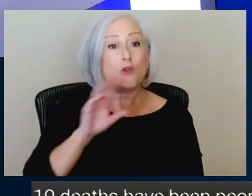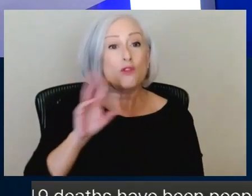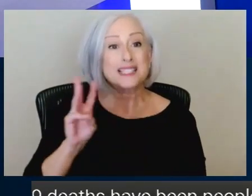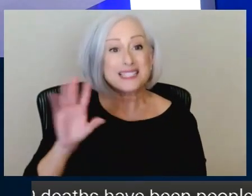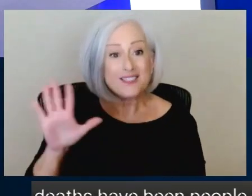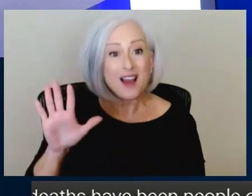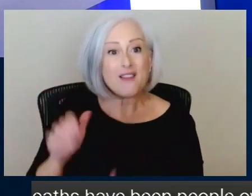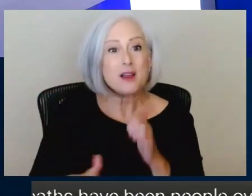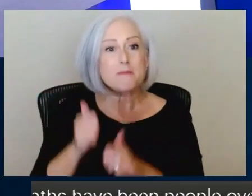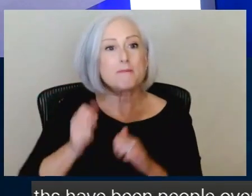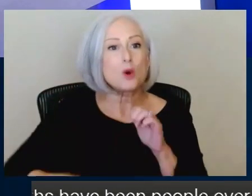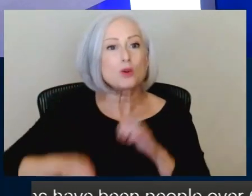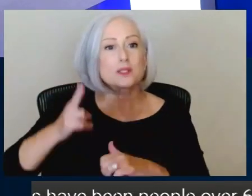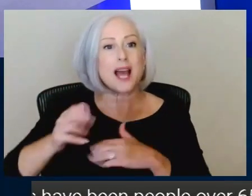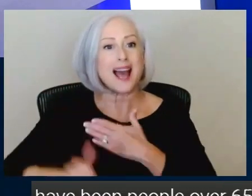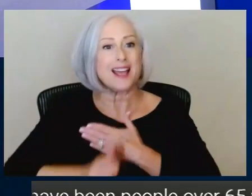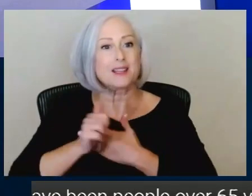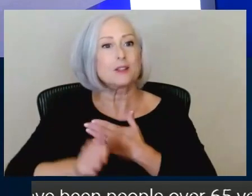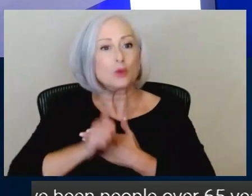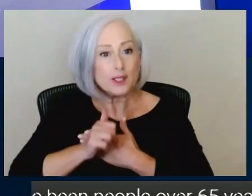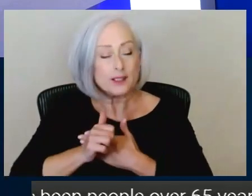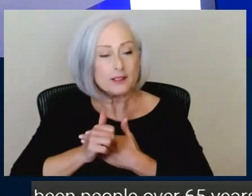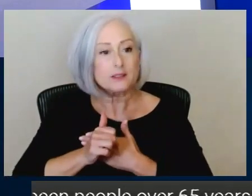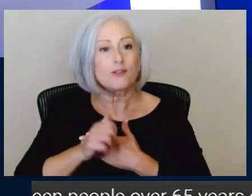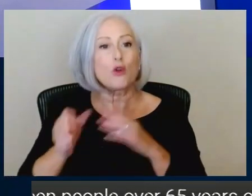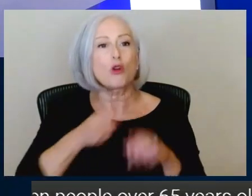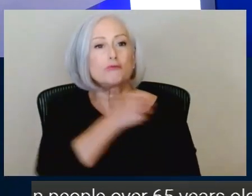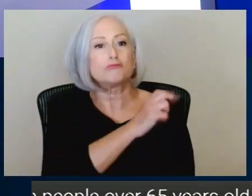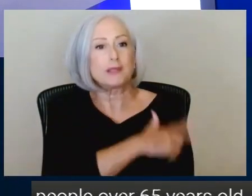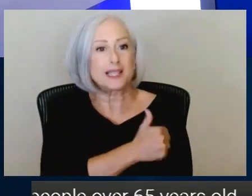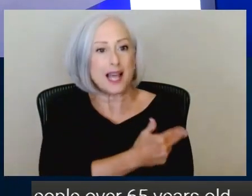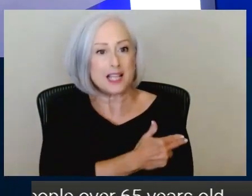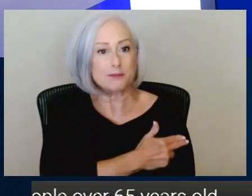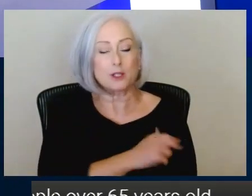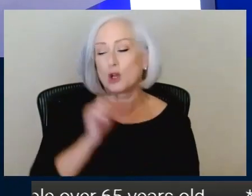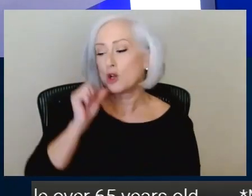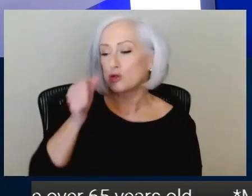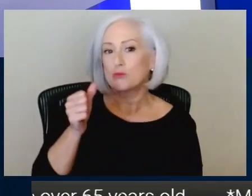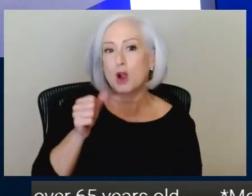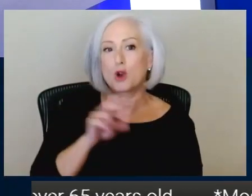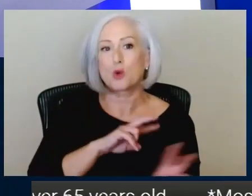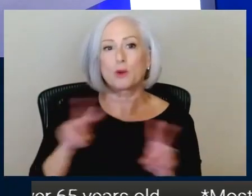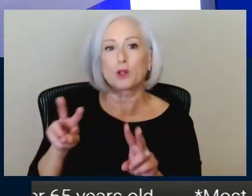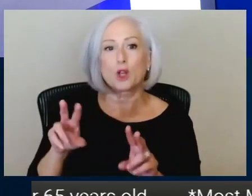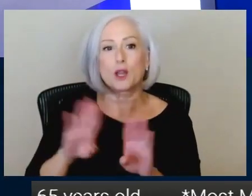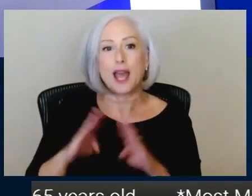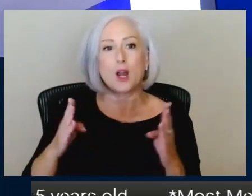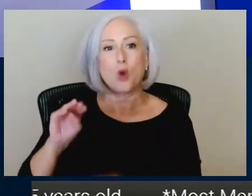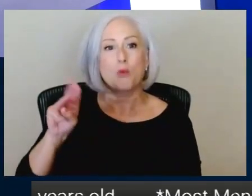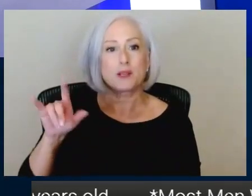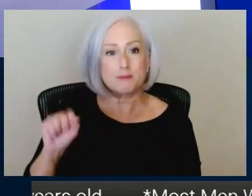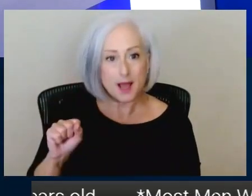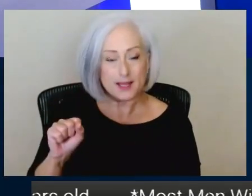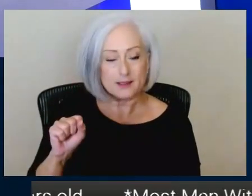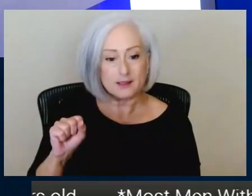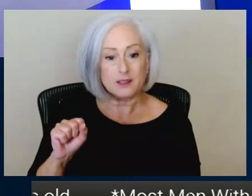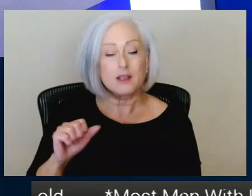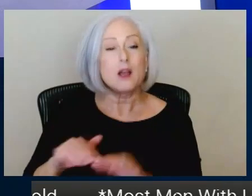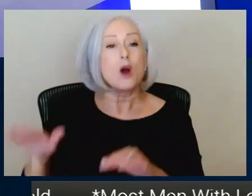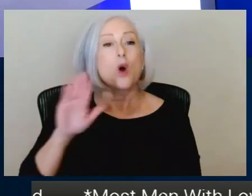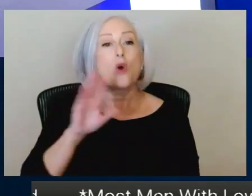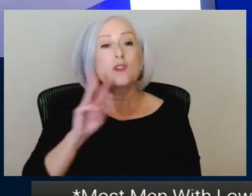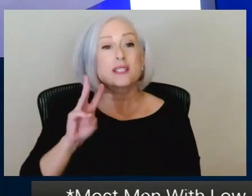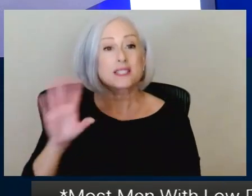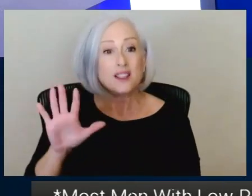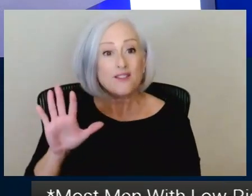risk for hospitalization. We'll look at some of those graphs tomorrow on open mics. But the reality is that the 65 and over 90%